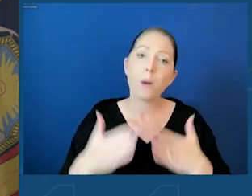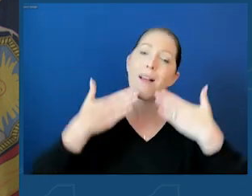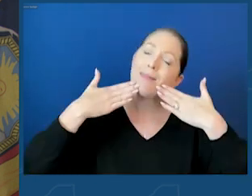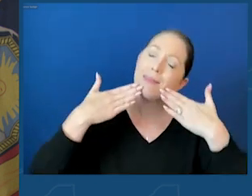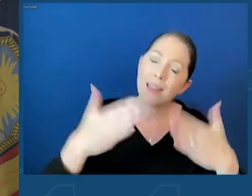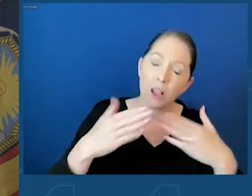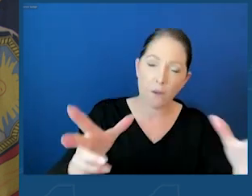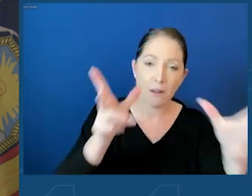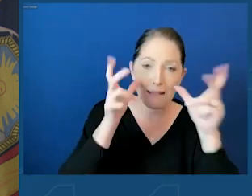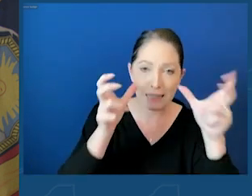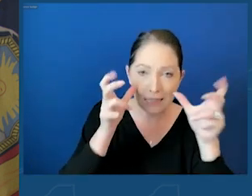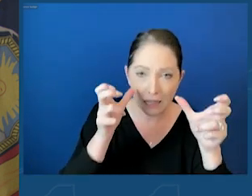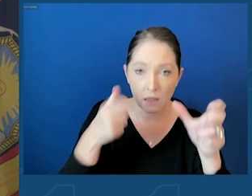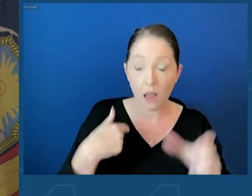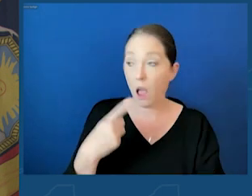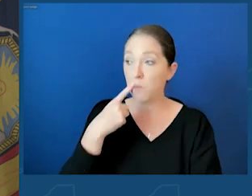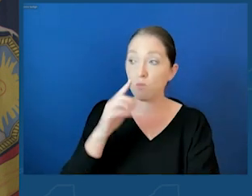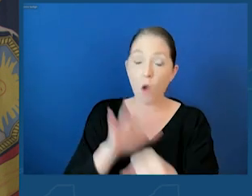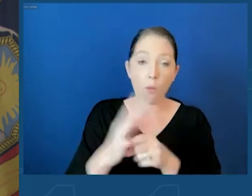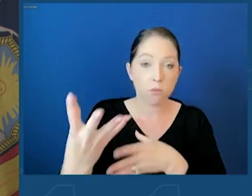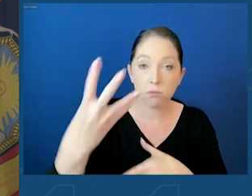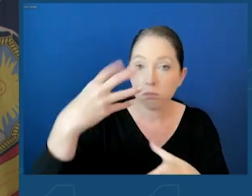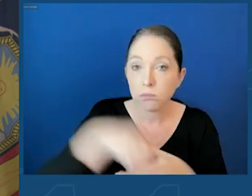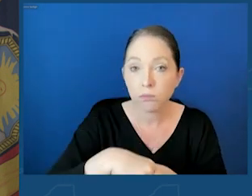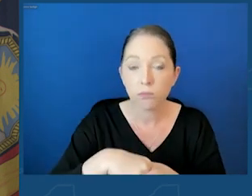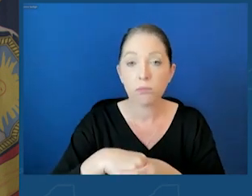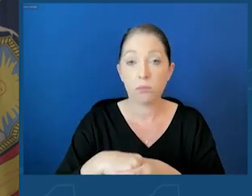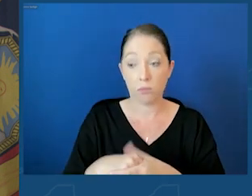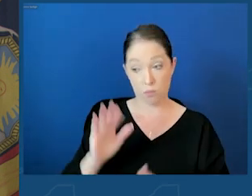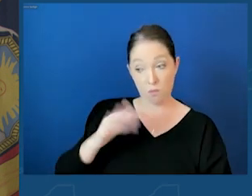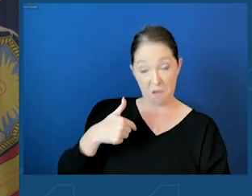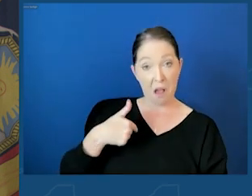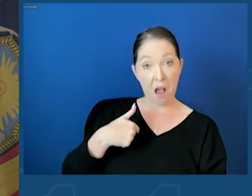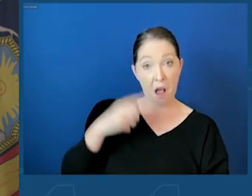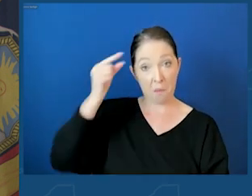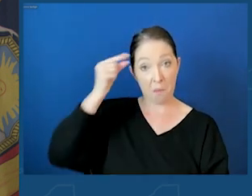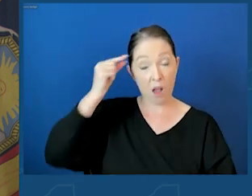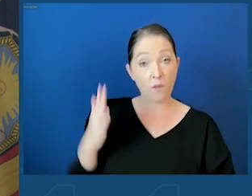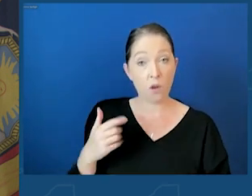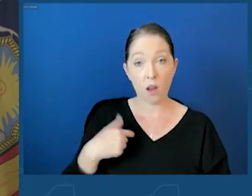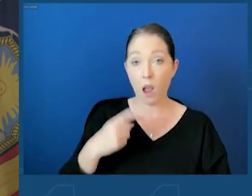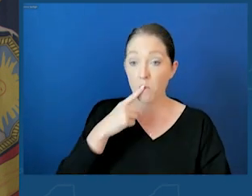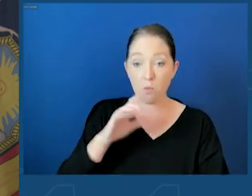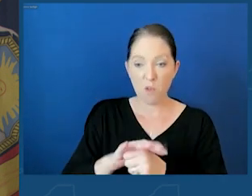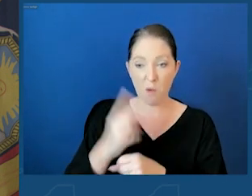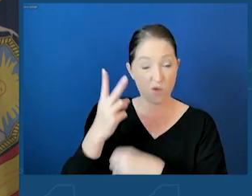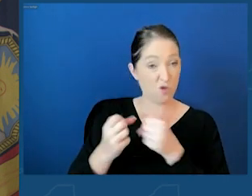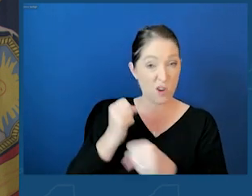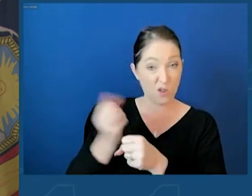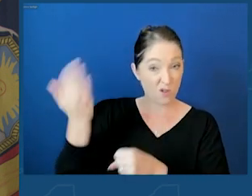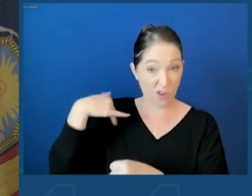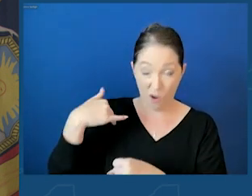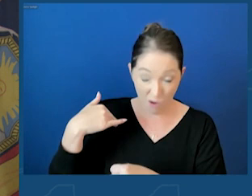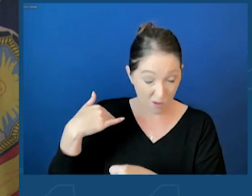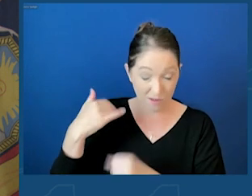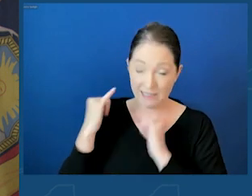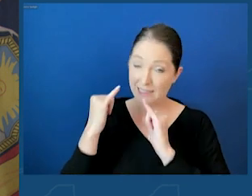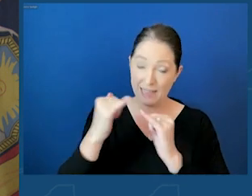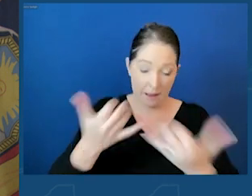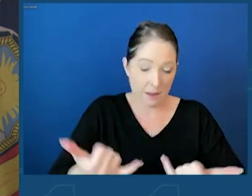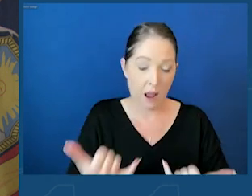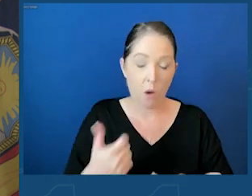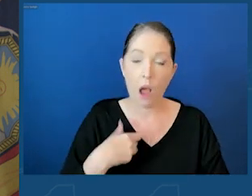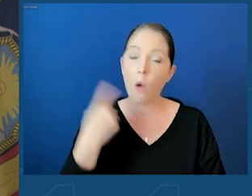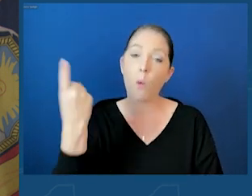promise to keep you engaged and involved. And as your governor, as I promised 2 years ago today, I will always protect